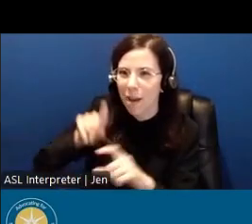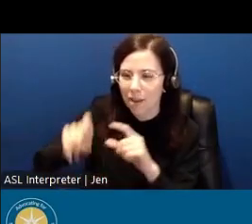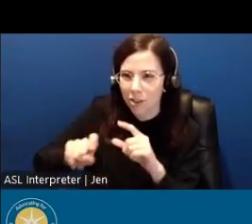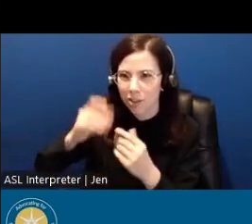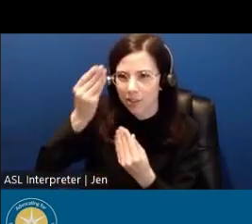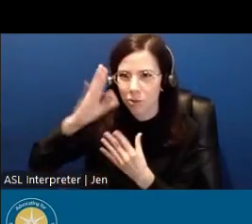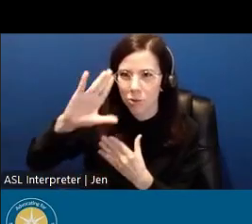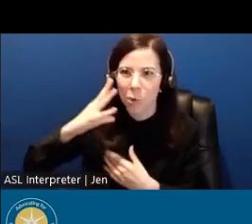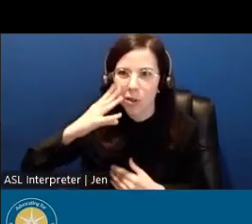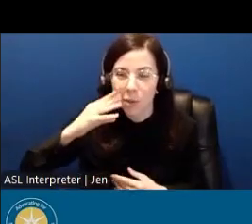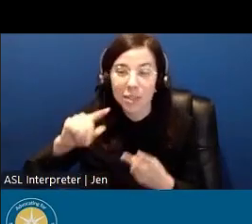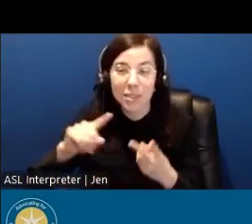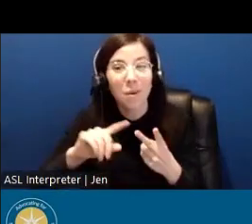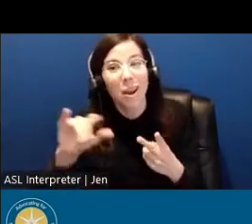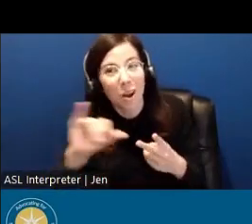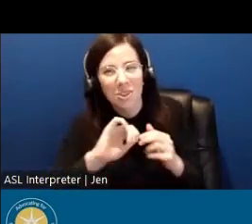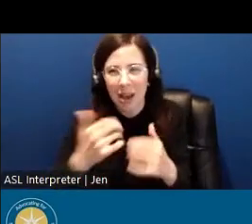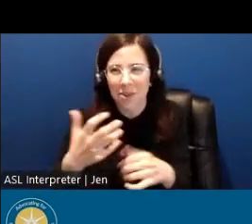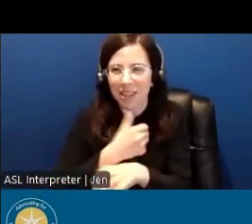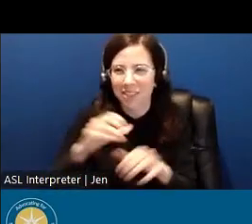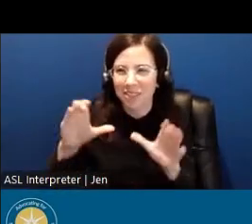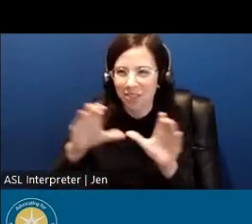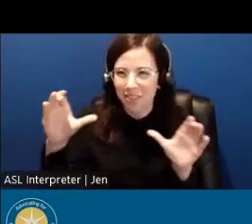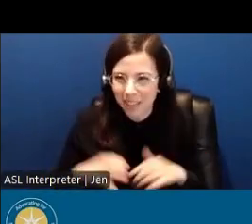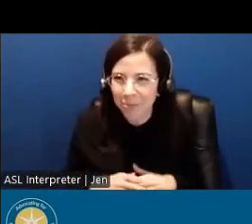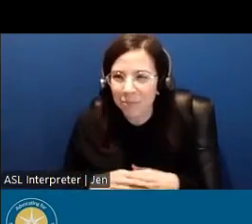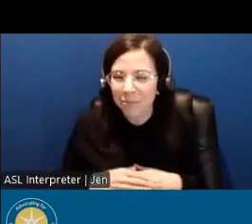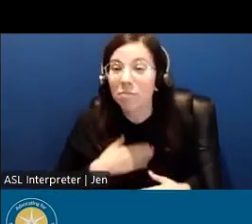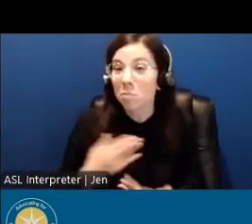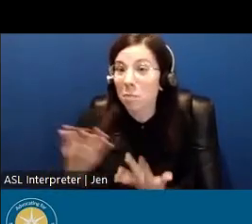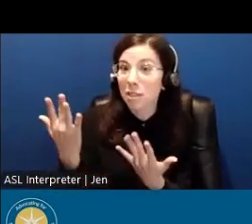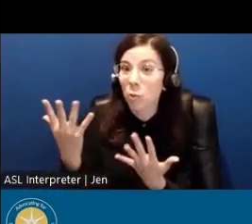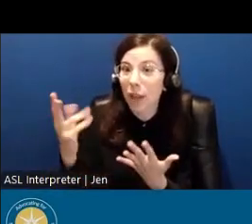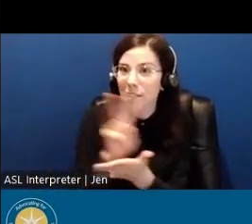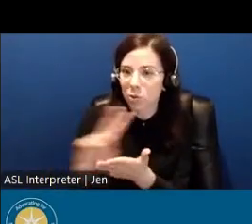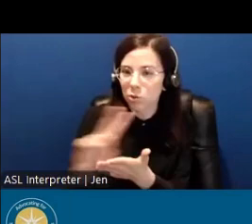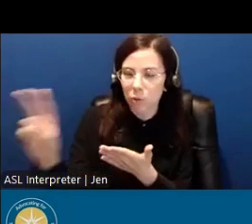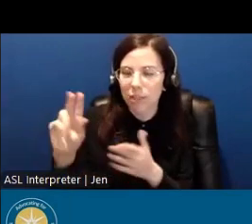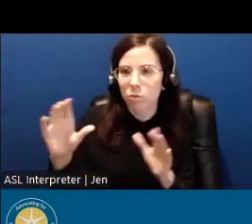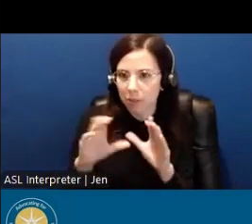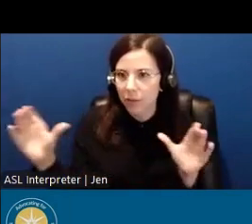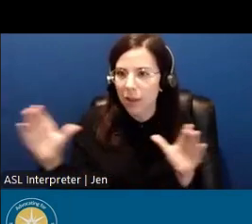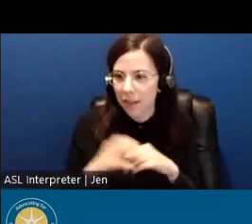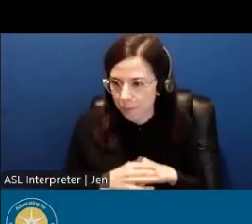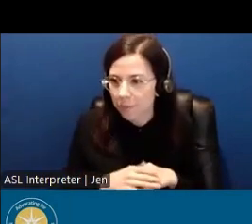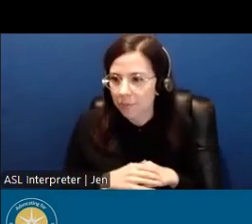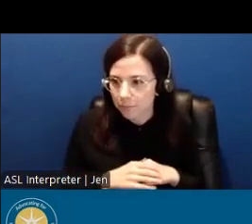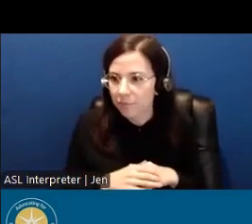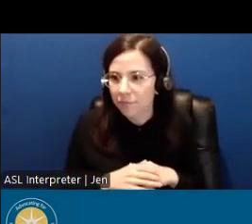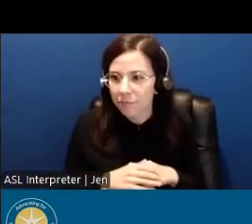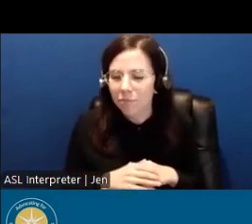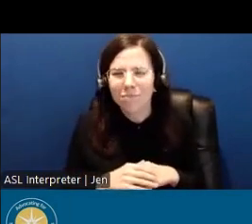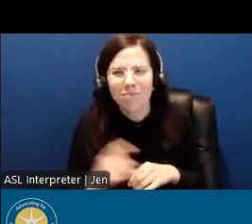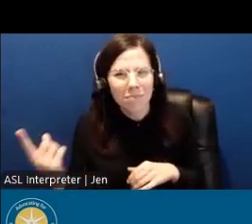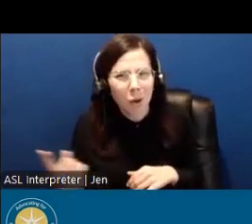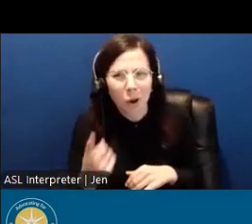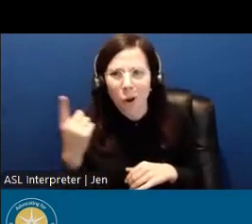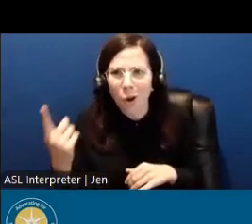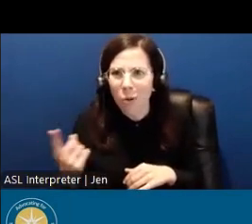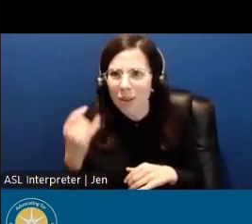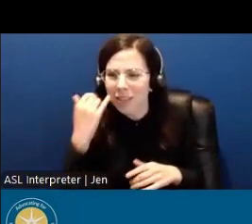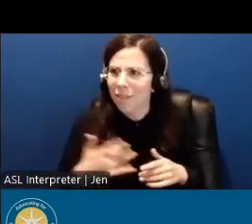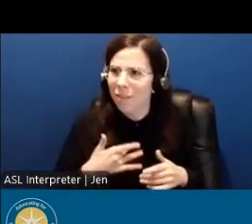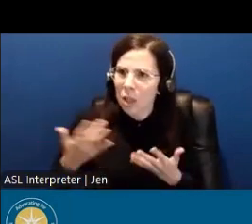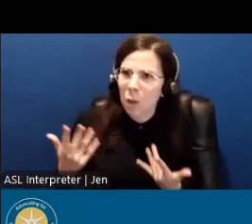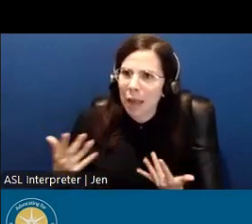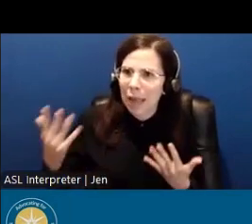your certificate. We always ask that you allow up to 2 weeks for that certificate to be obtained, but you can always contact us and we'll provide